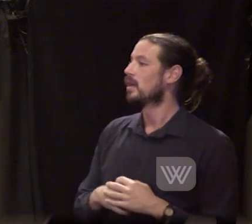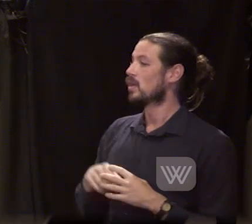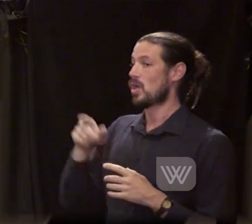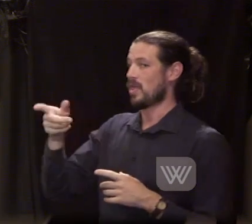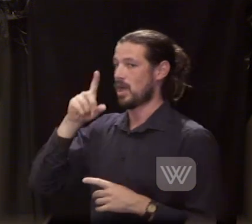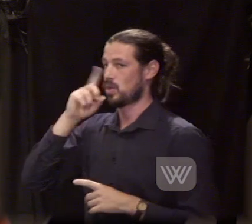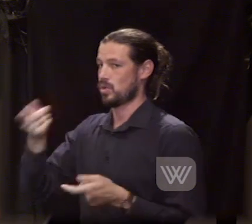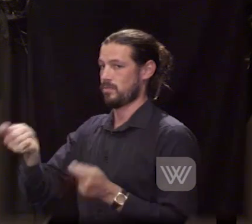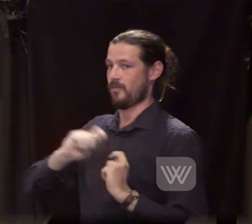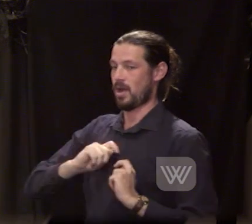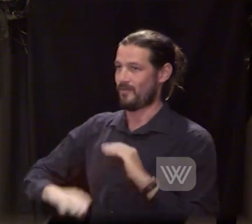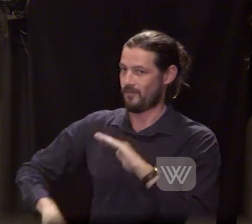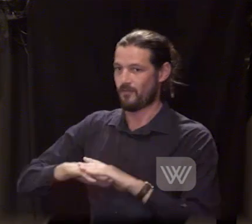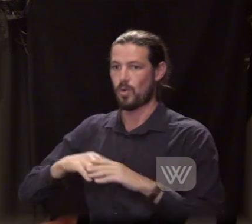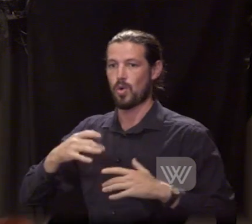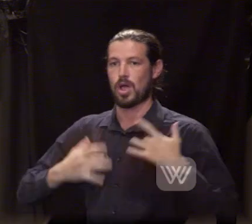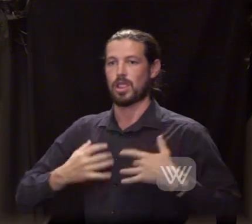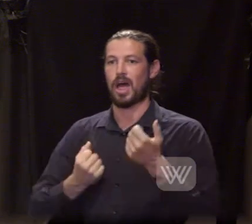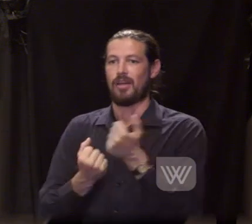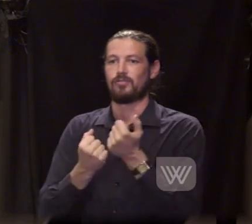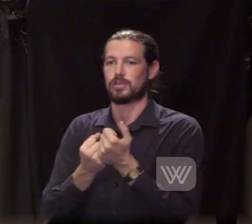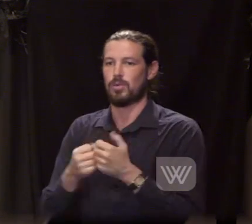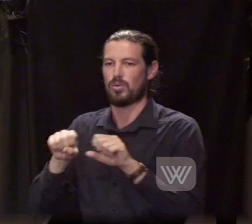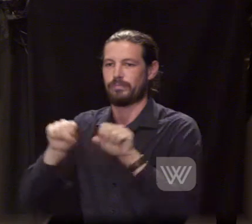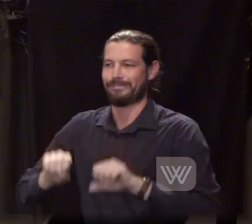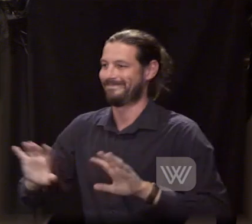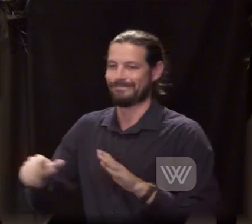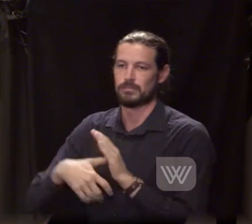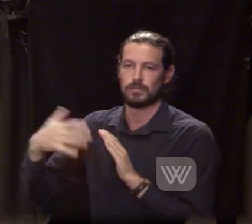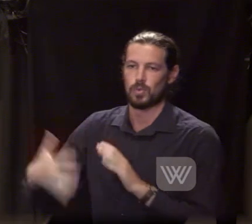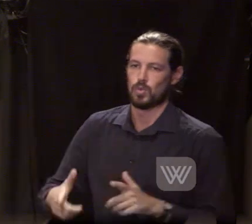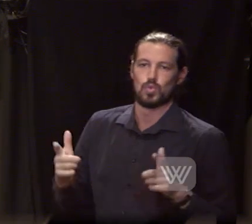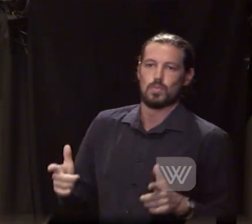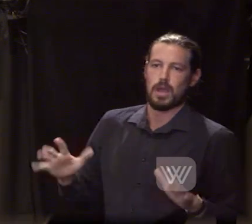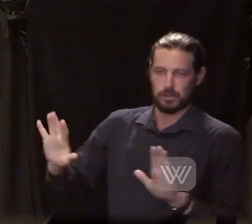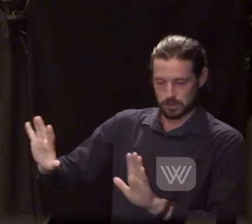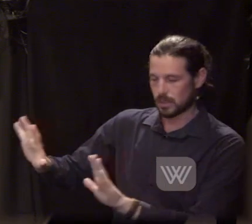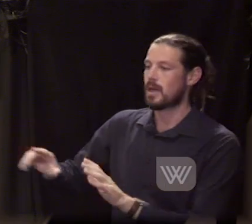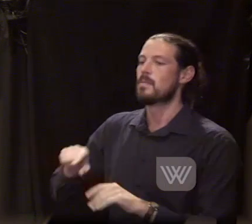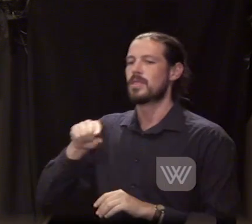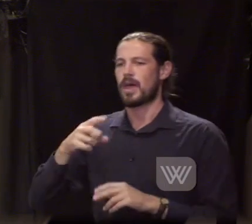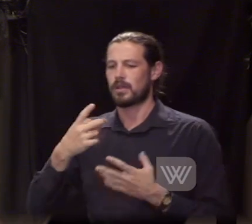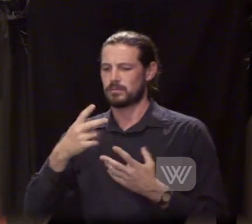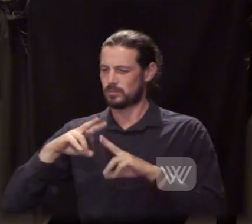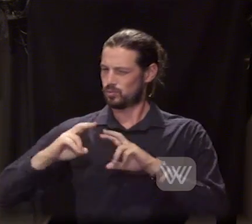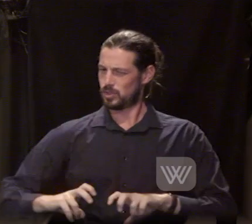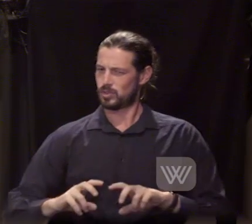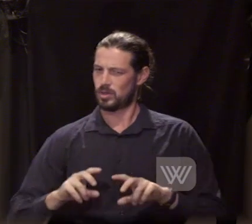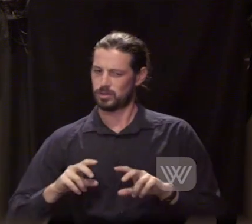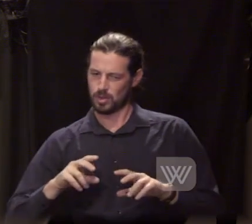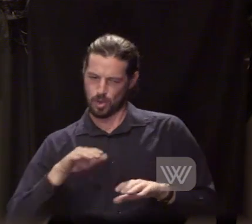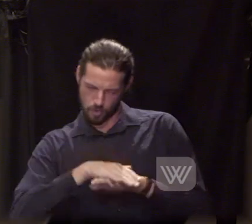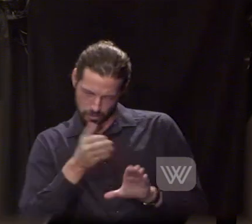support systems because it's a lot of money, and the money was better spent doing everything else. But they're taking all of this research and statistics and applying